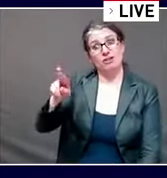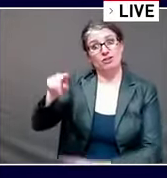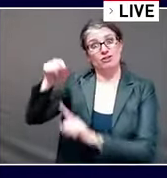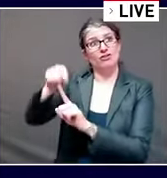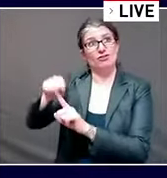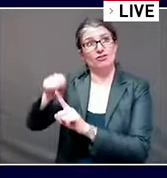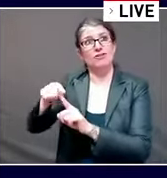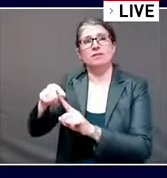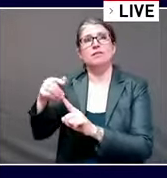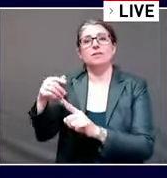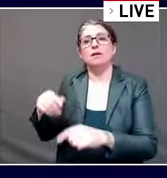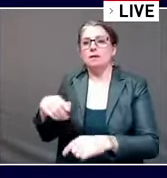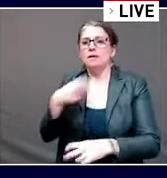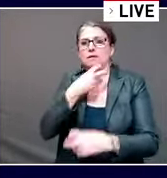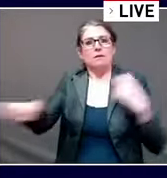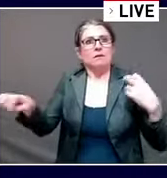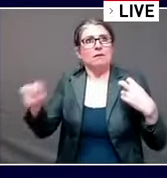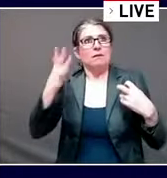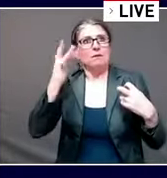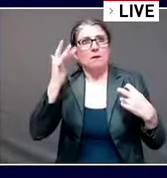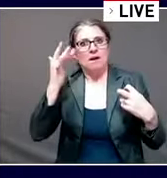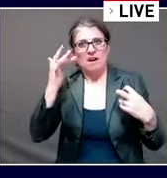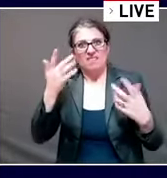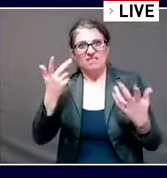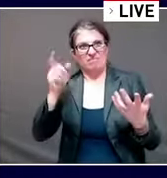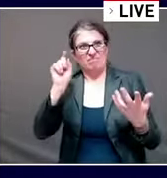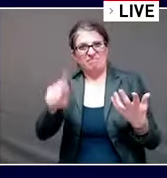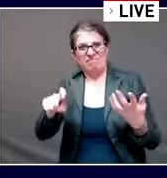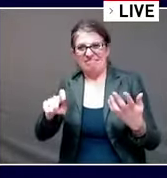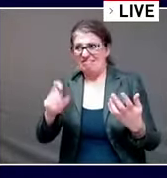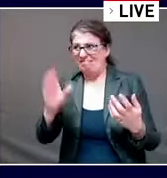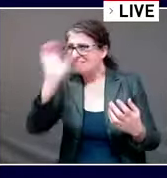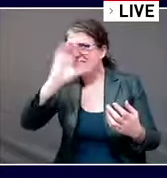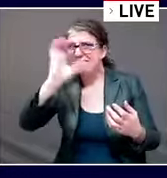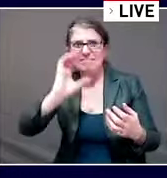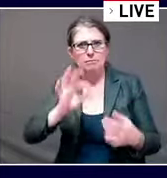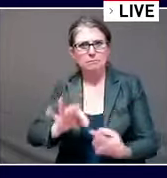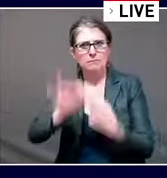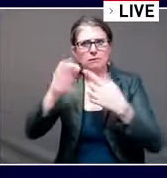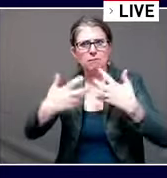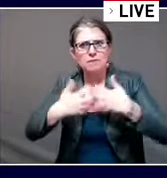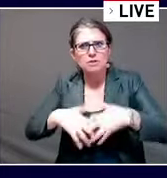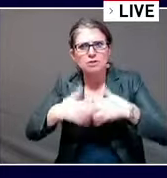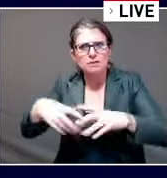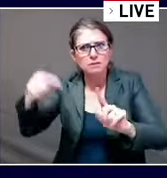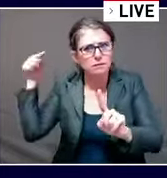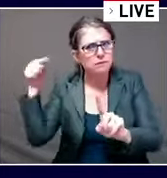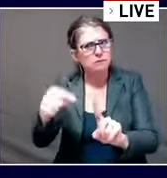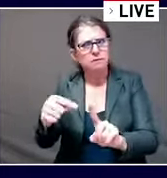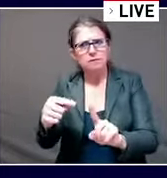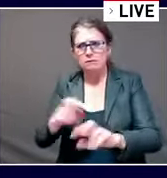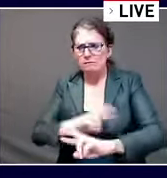Now, we ordered ultra cold storage freezer units in Maine long ago, but it's always great to have something that doesn't